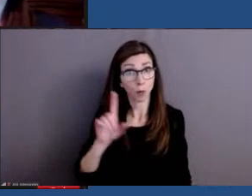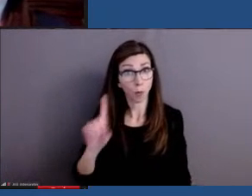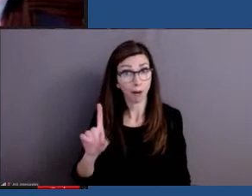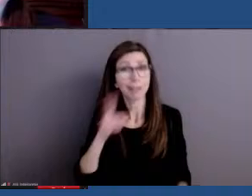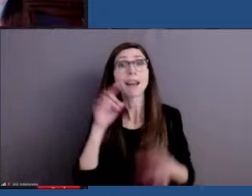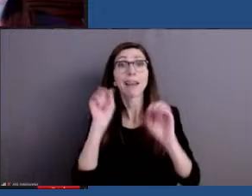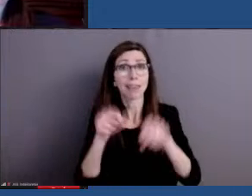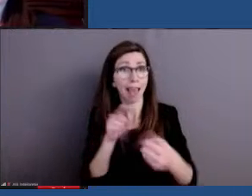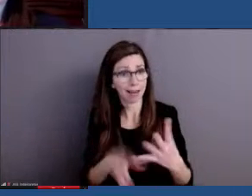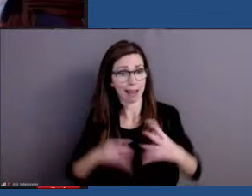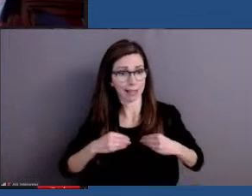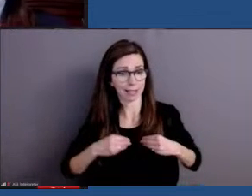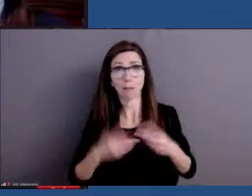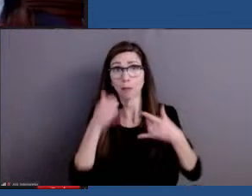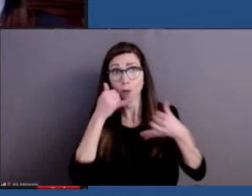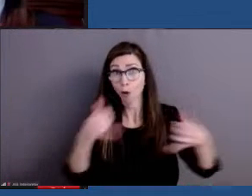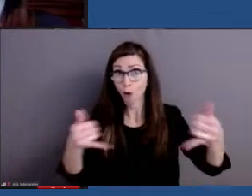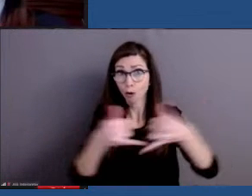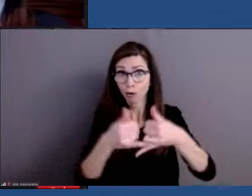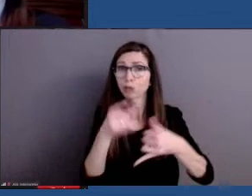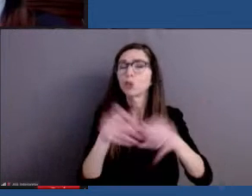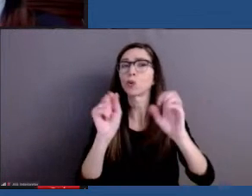calling